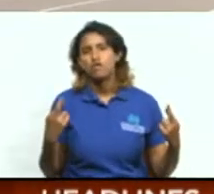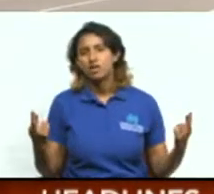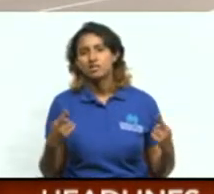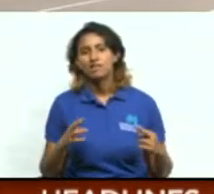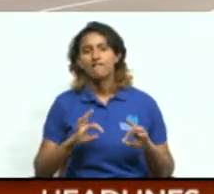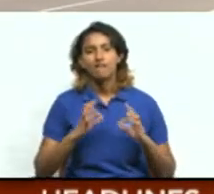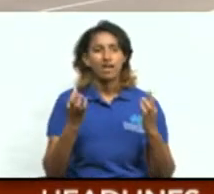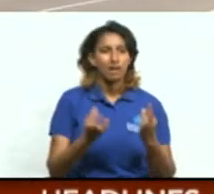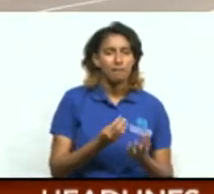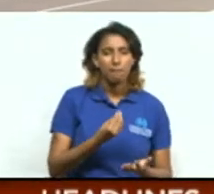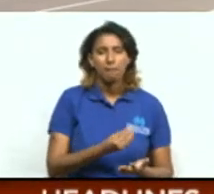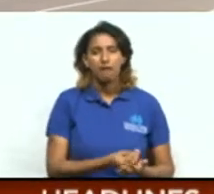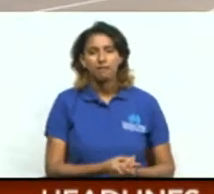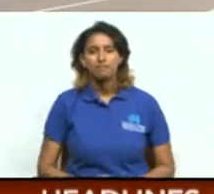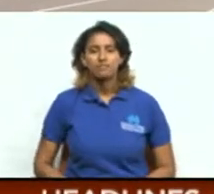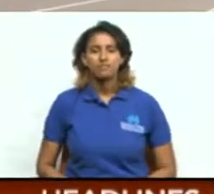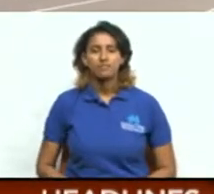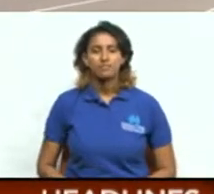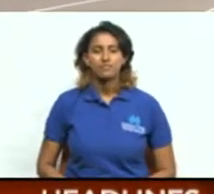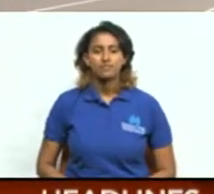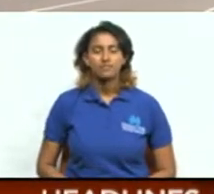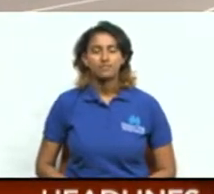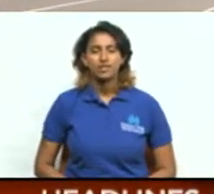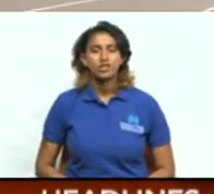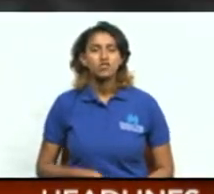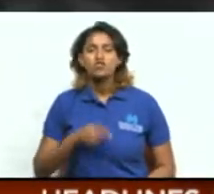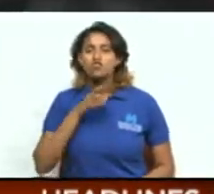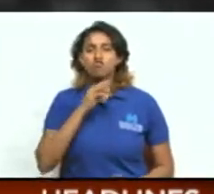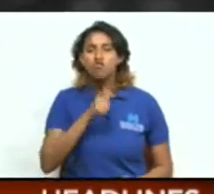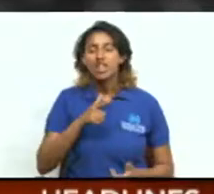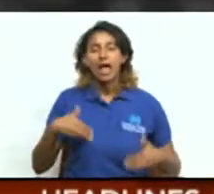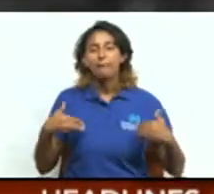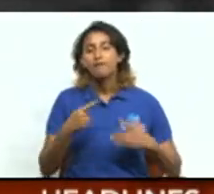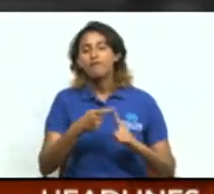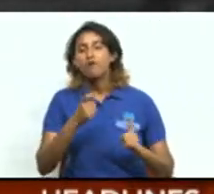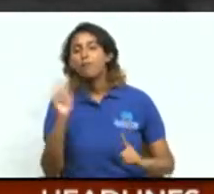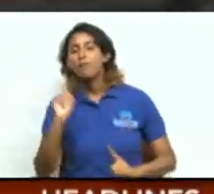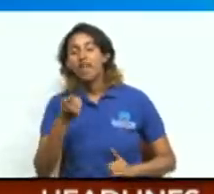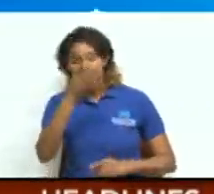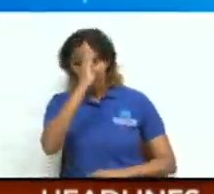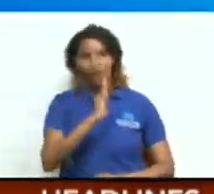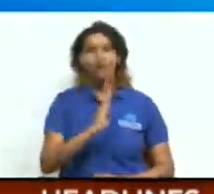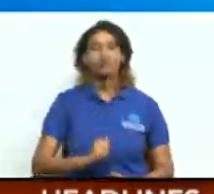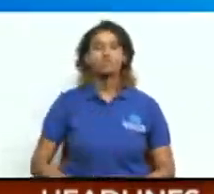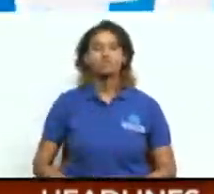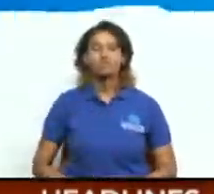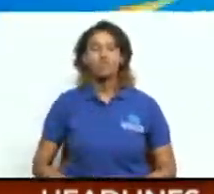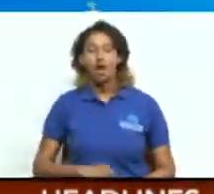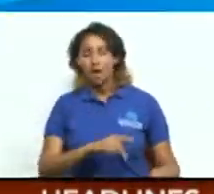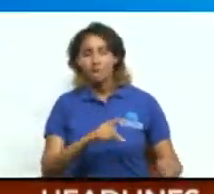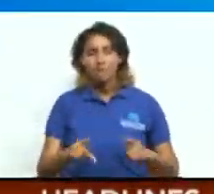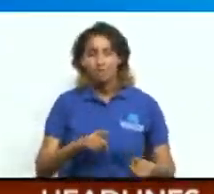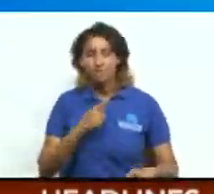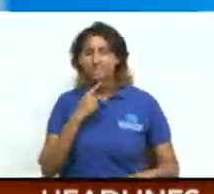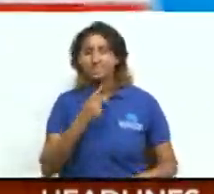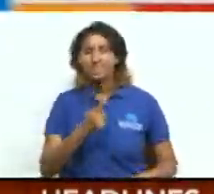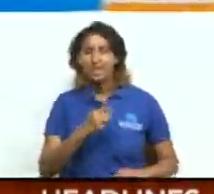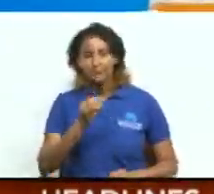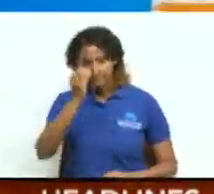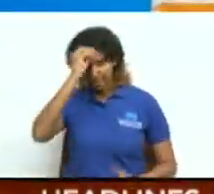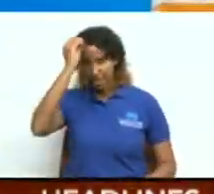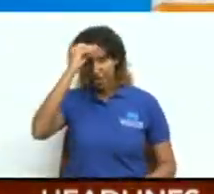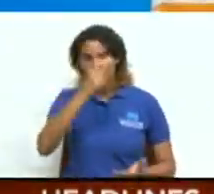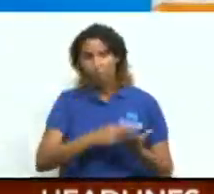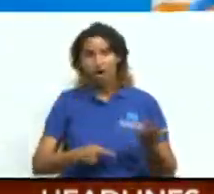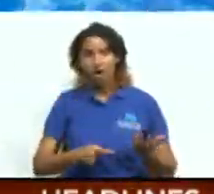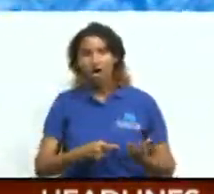Because happiness comes, true happiness comes from him. The People Say, brought to you by XL Health TT, the